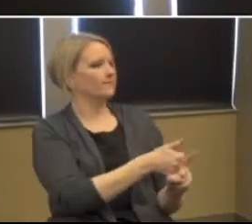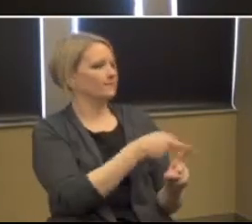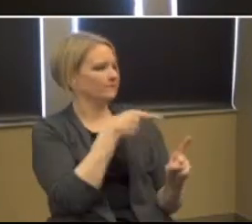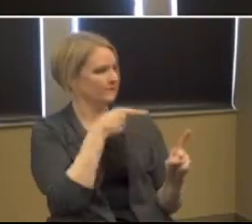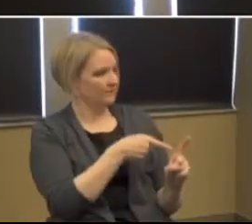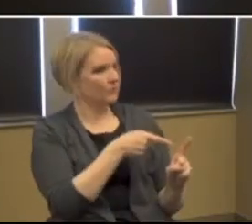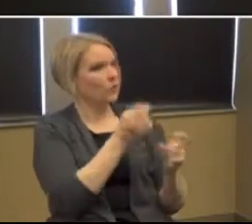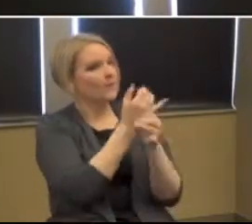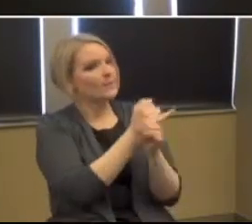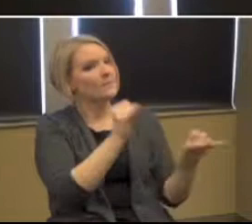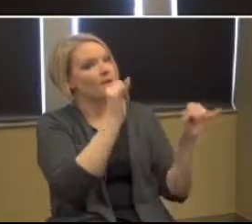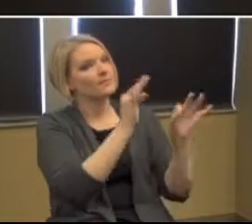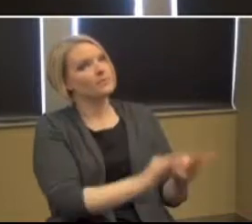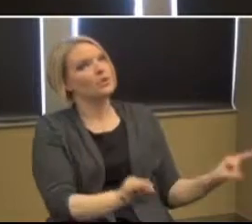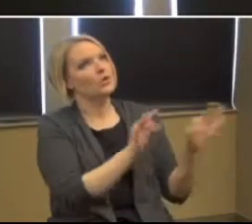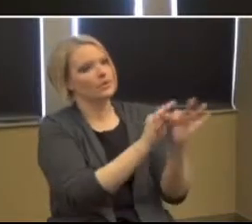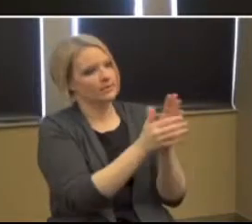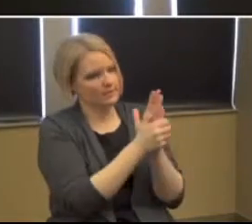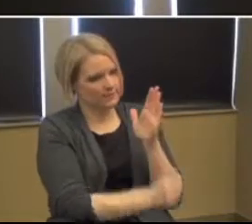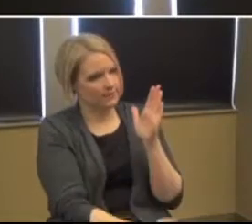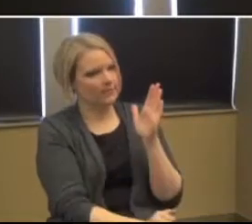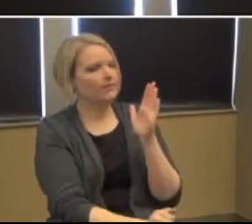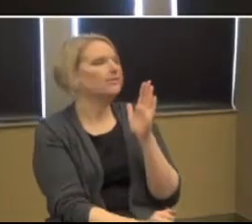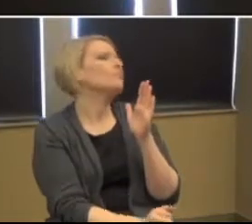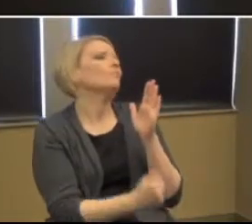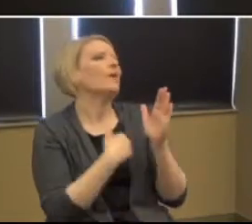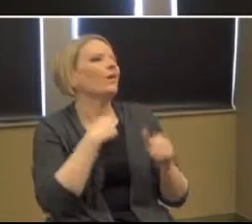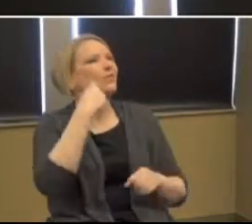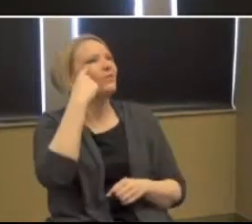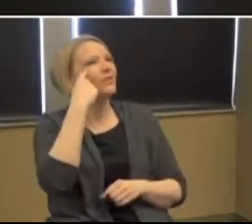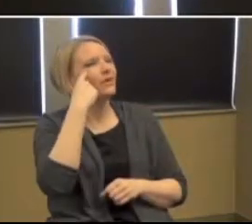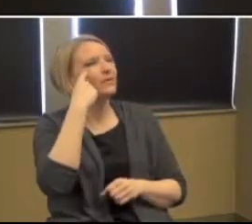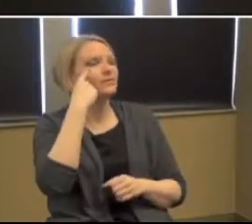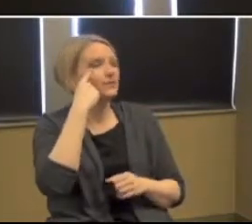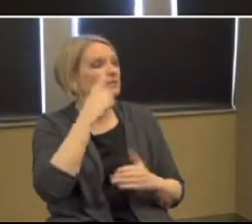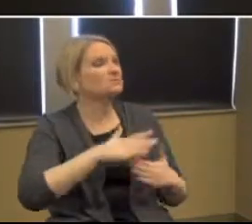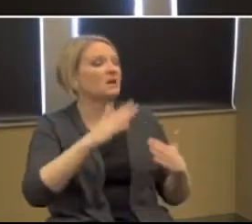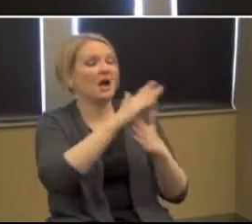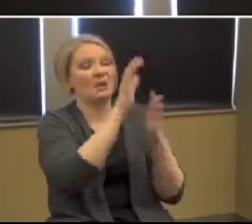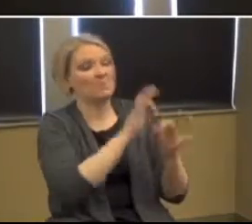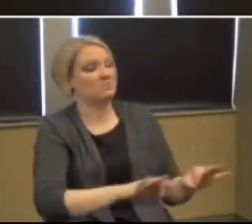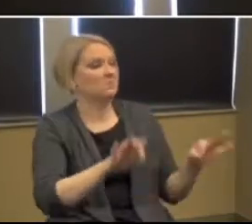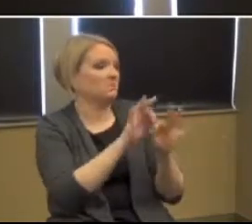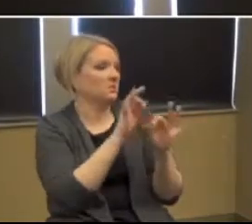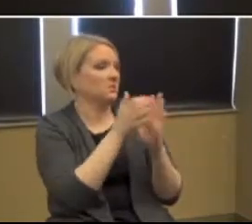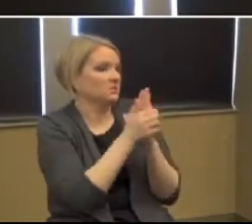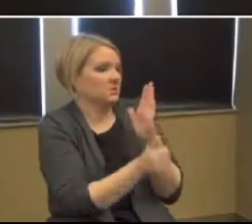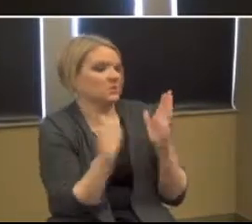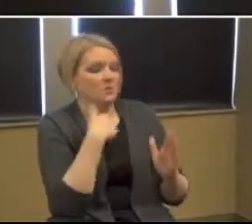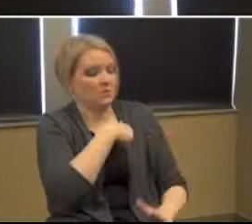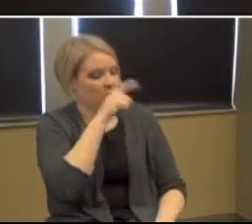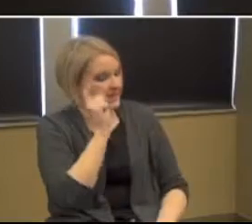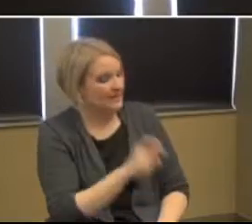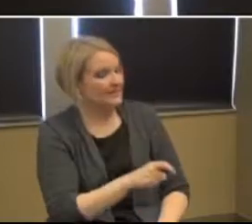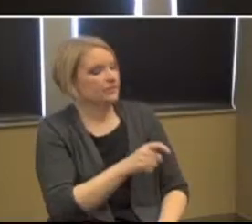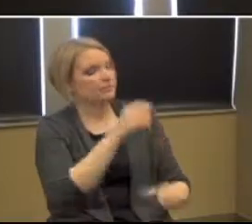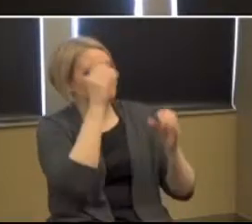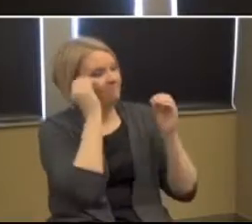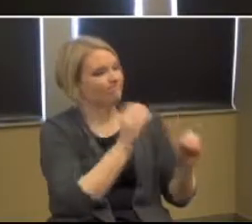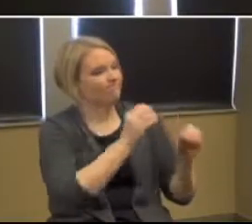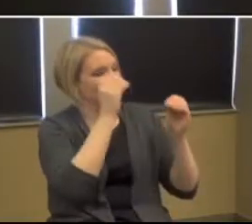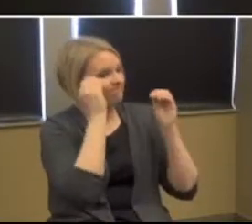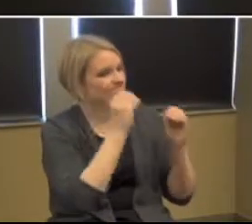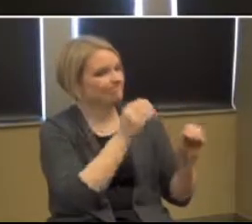is such an important skill. And I think probably one of the most important skills that we really need to instill and